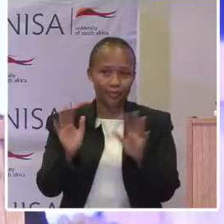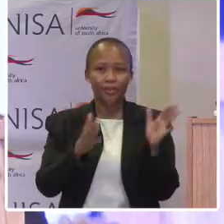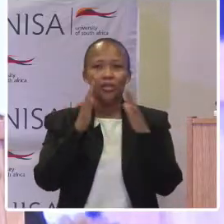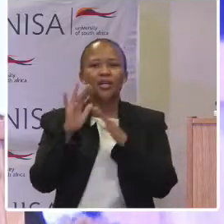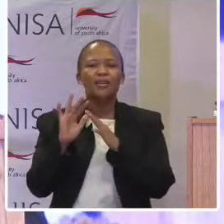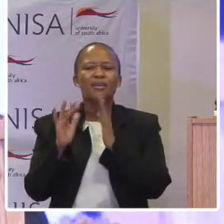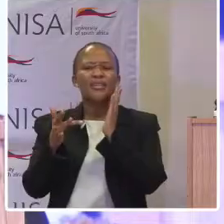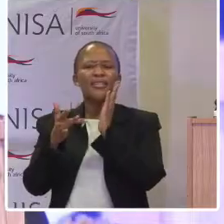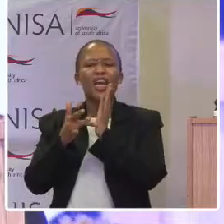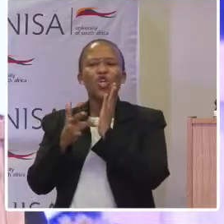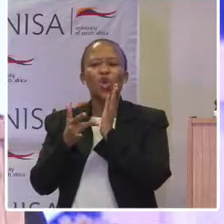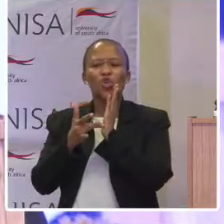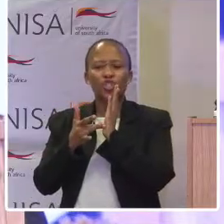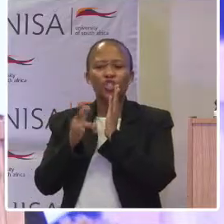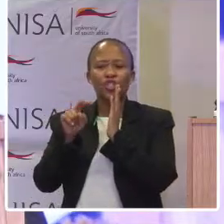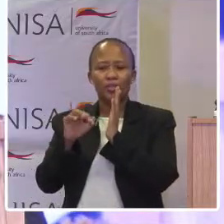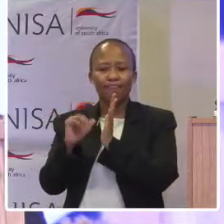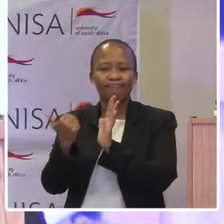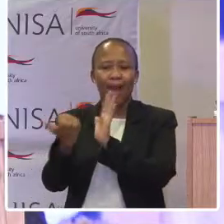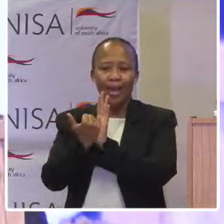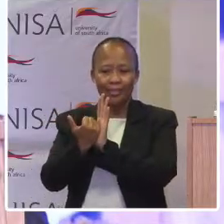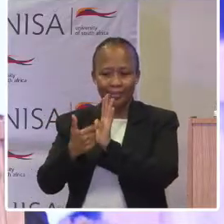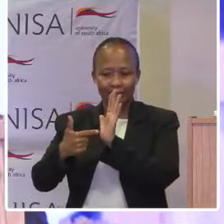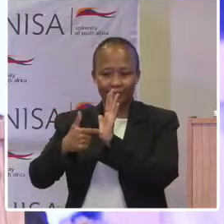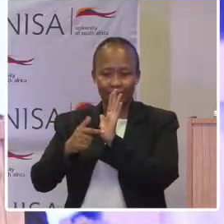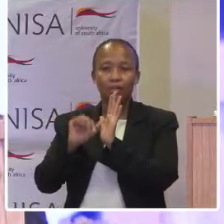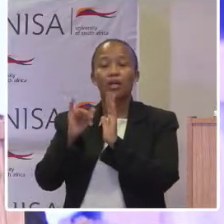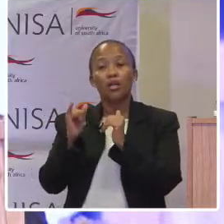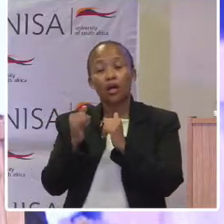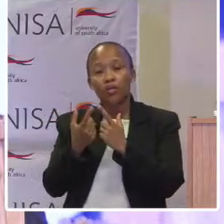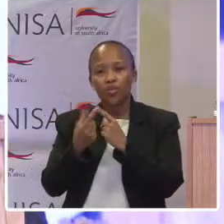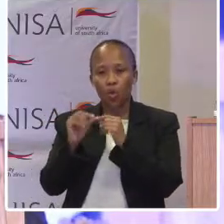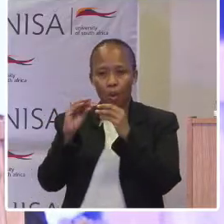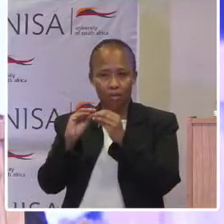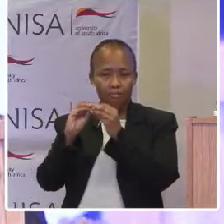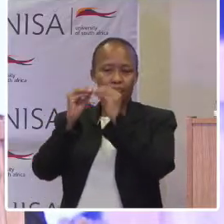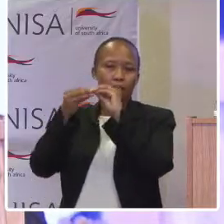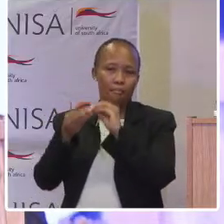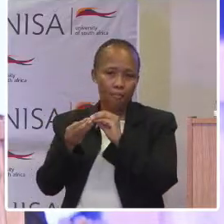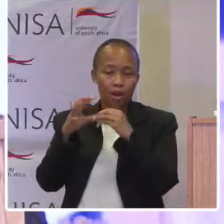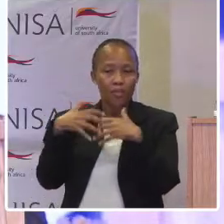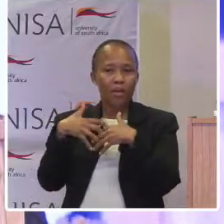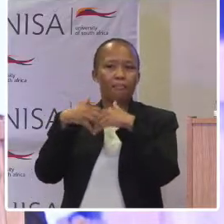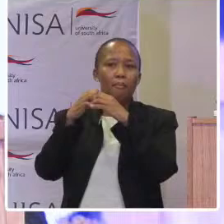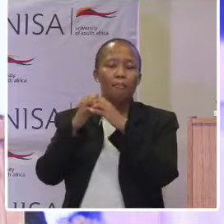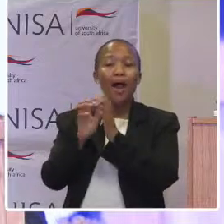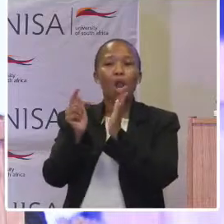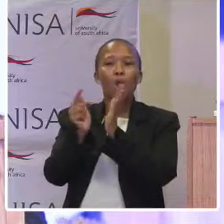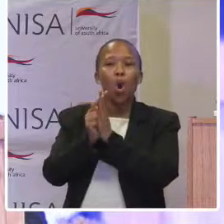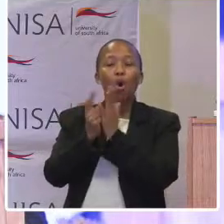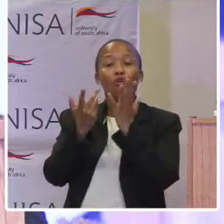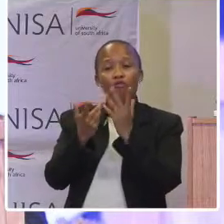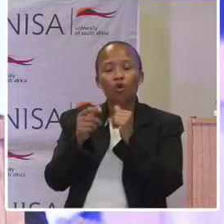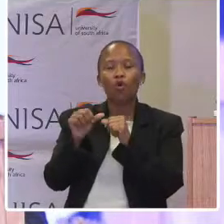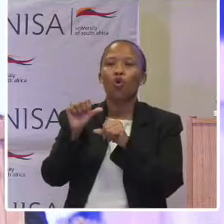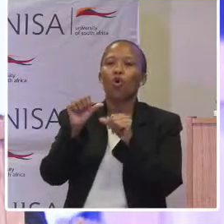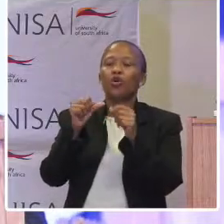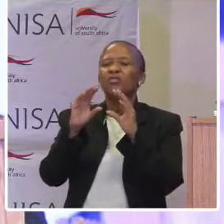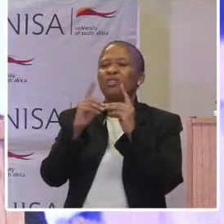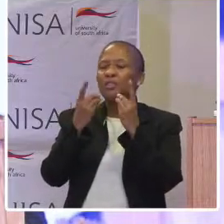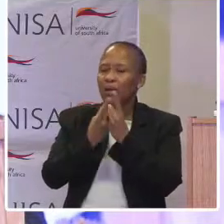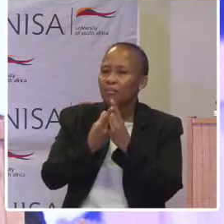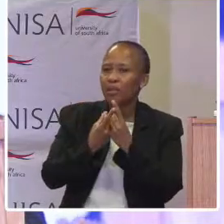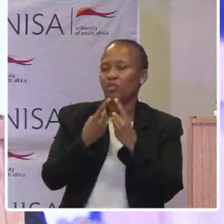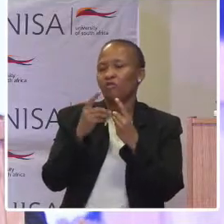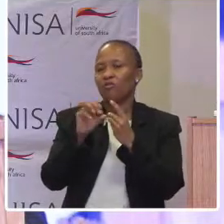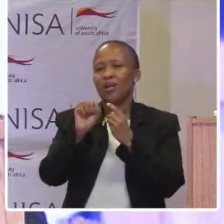Amendment Act. This act amends the establishment legislation of several Department of Science and Innovation public